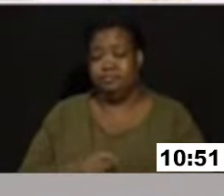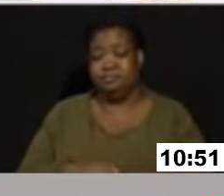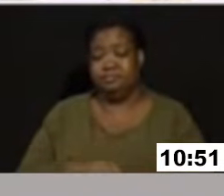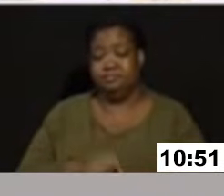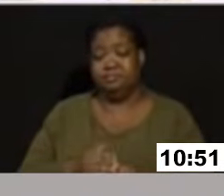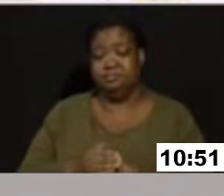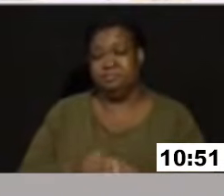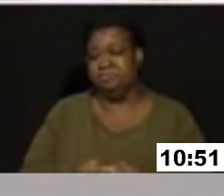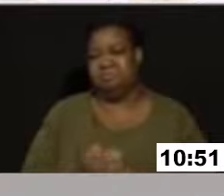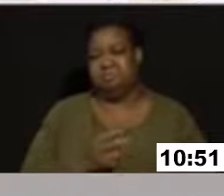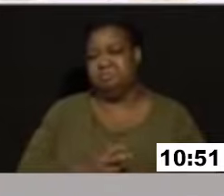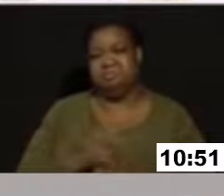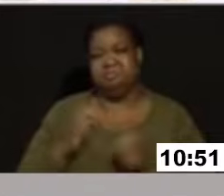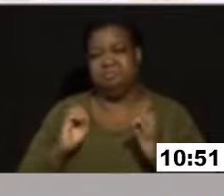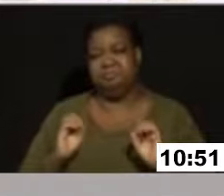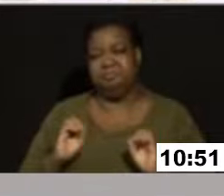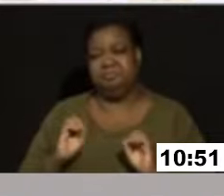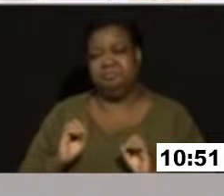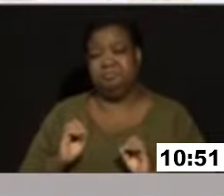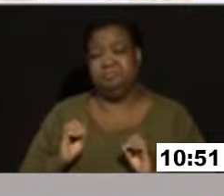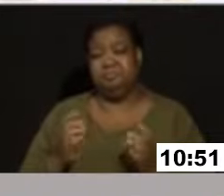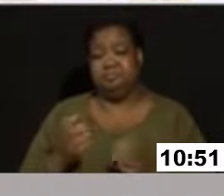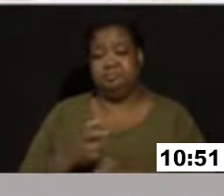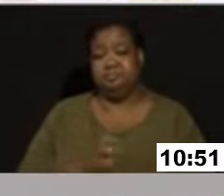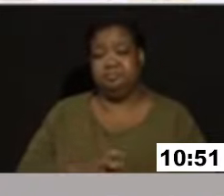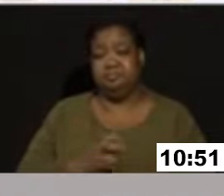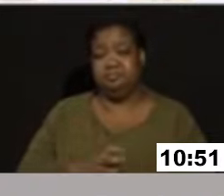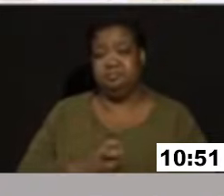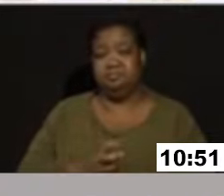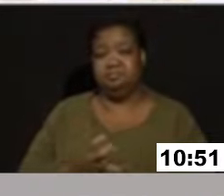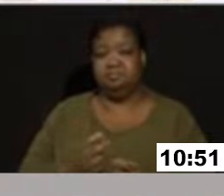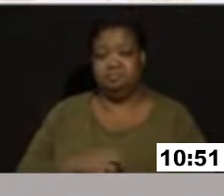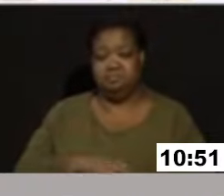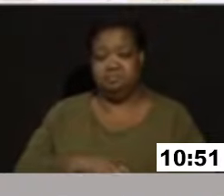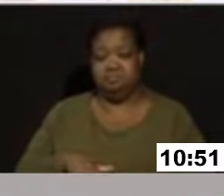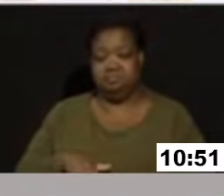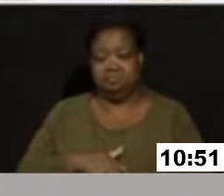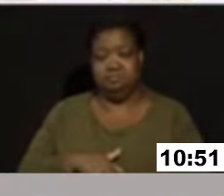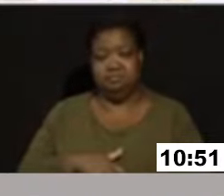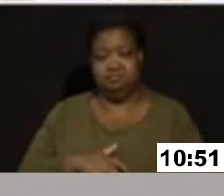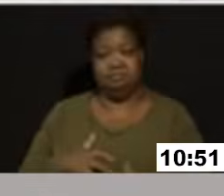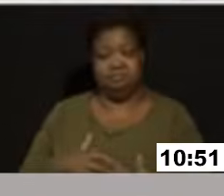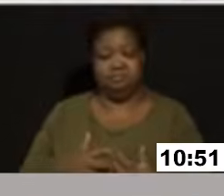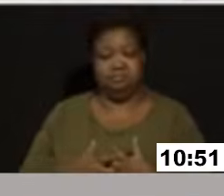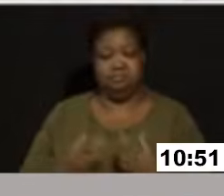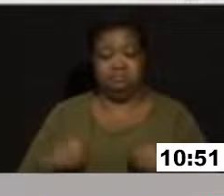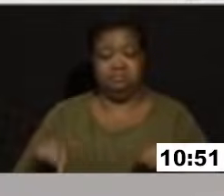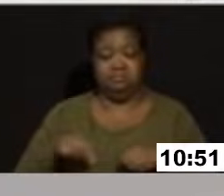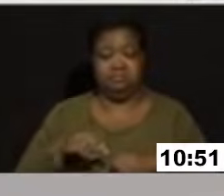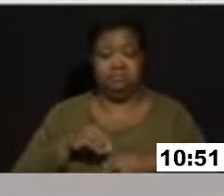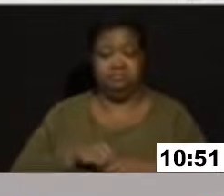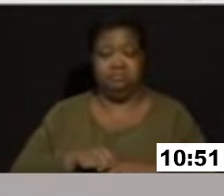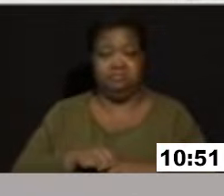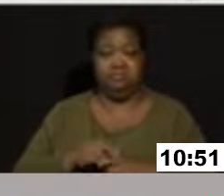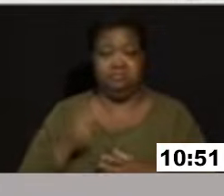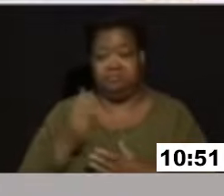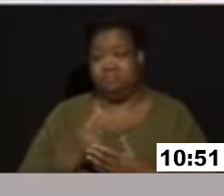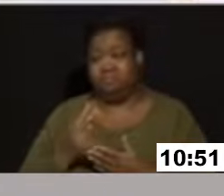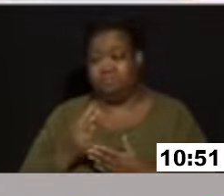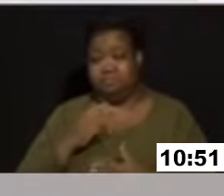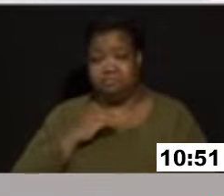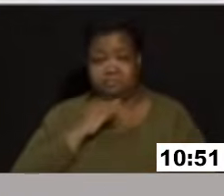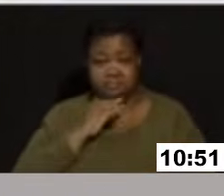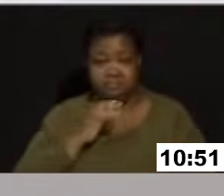period. Obviously, it will be at a time that can accommodate us Yes. reasonably. So 2 weeks would